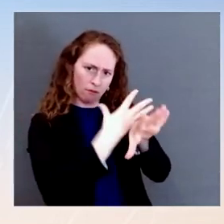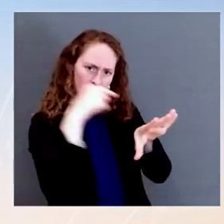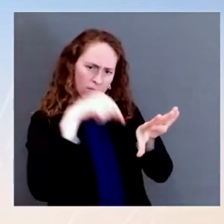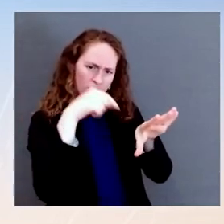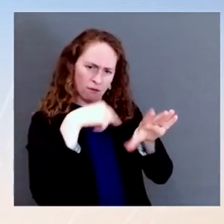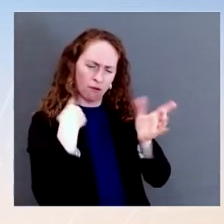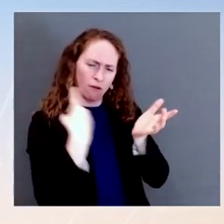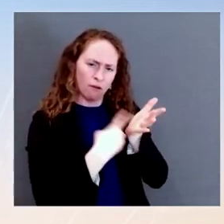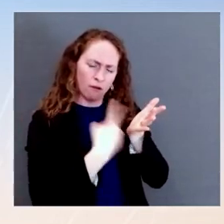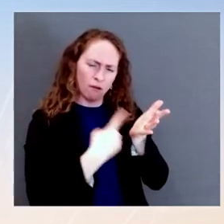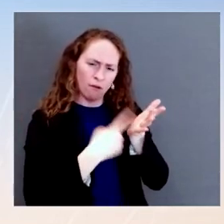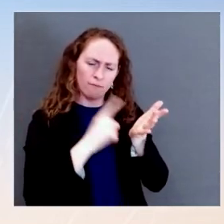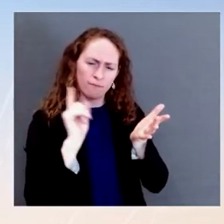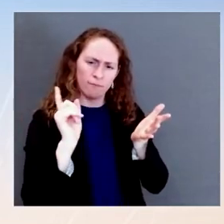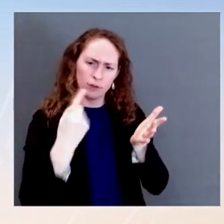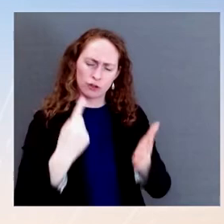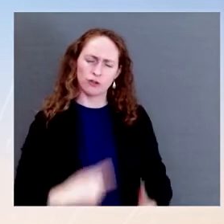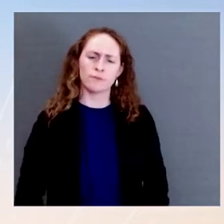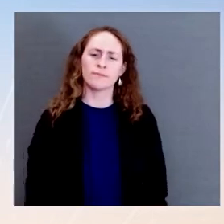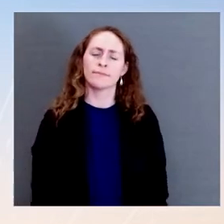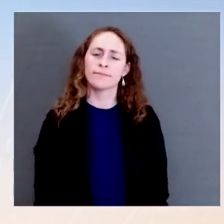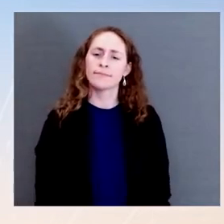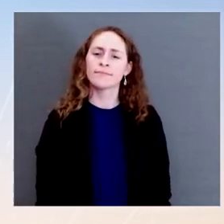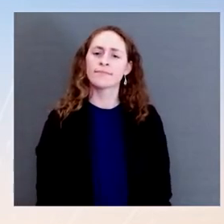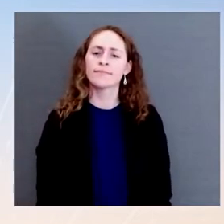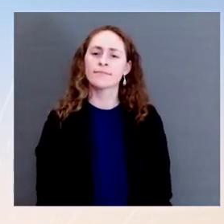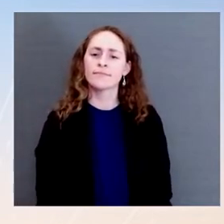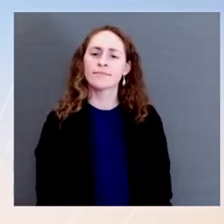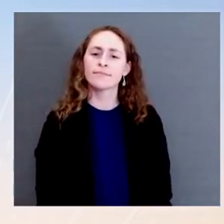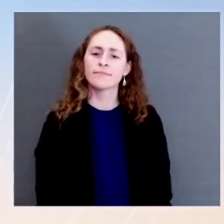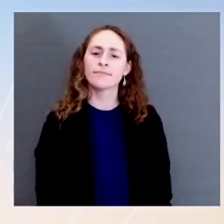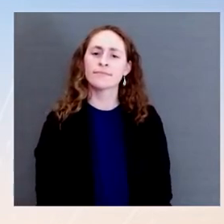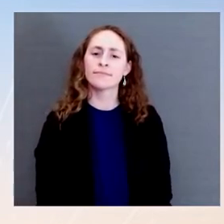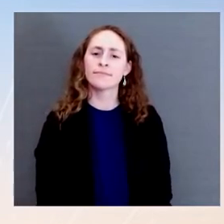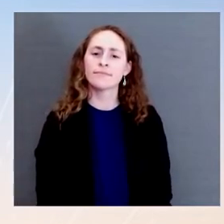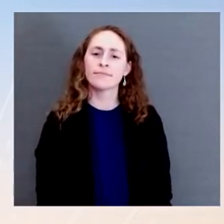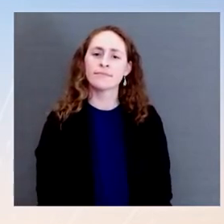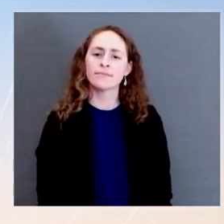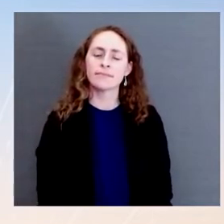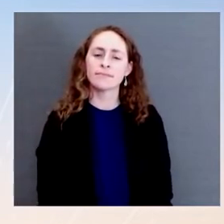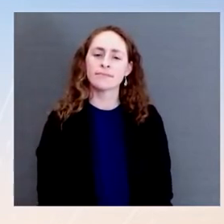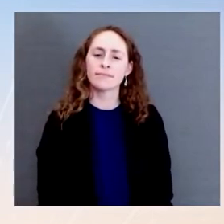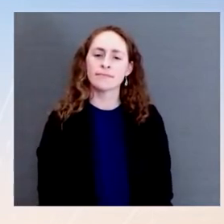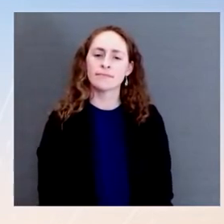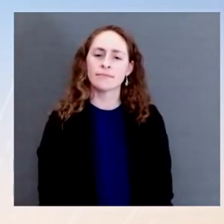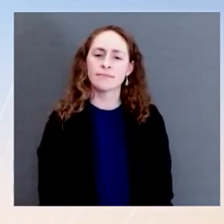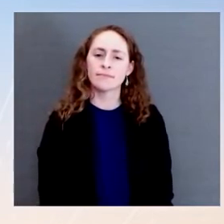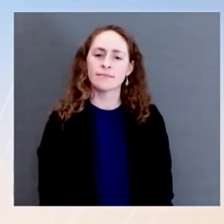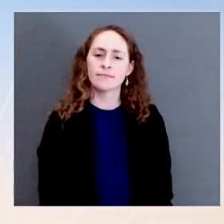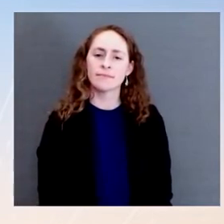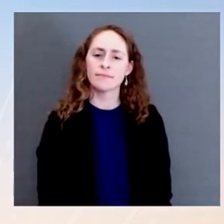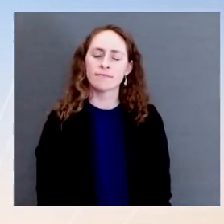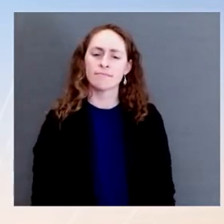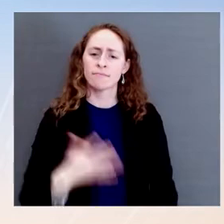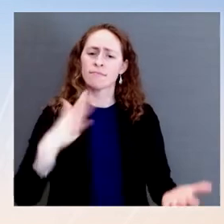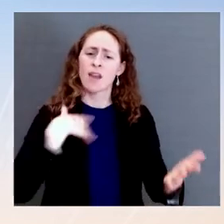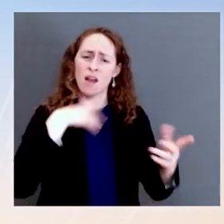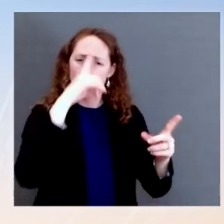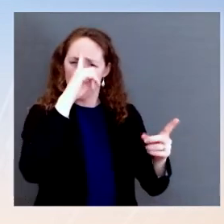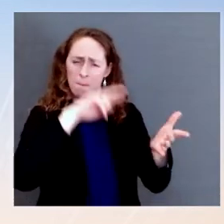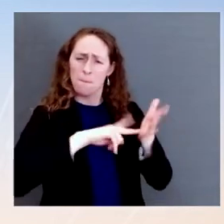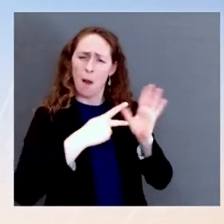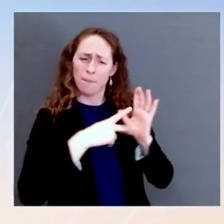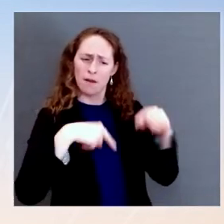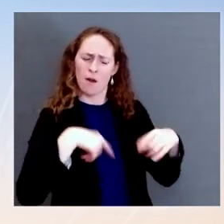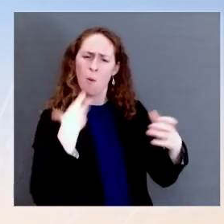is conveying diplomatically that this is the moment for Russia to pull back their military buildup